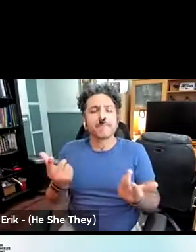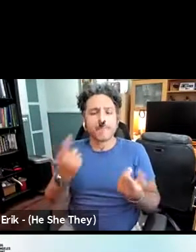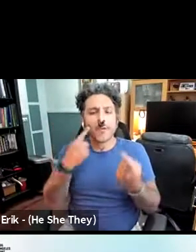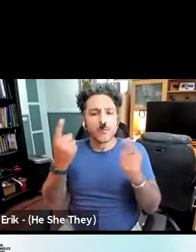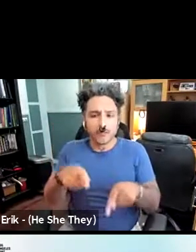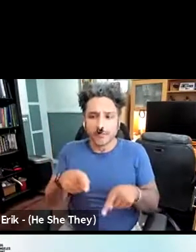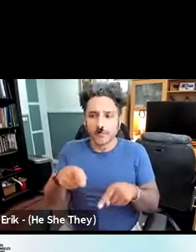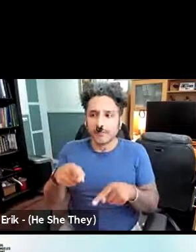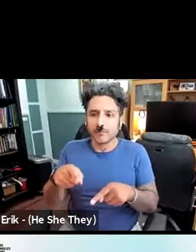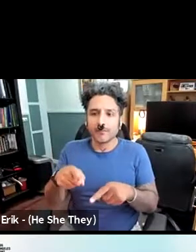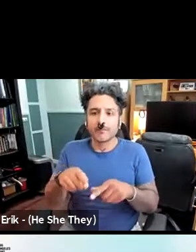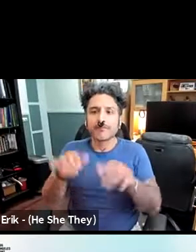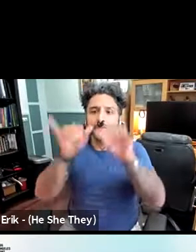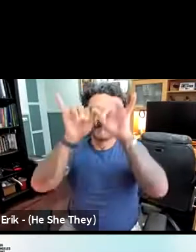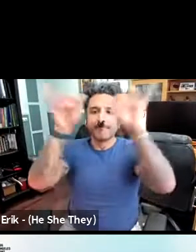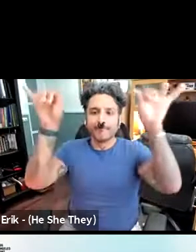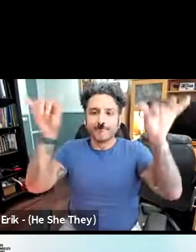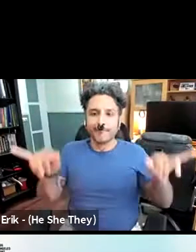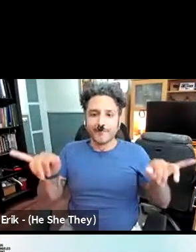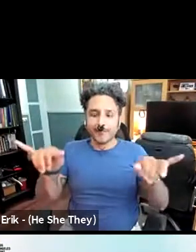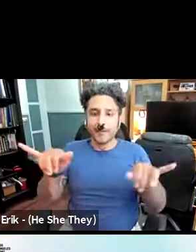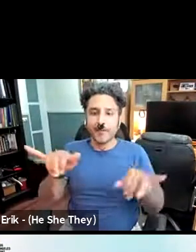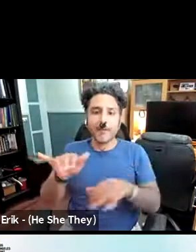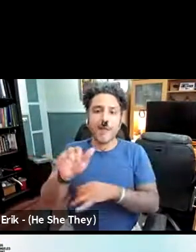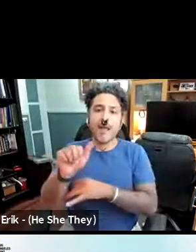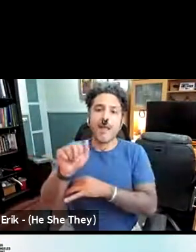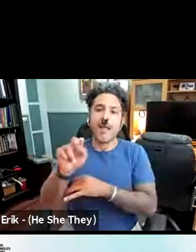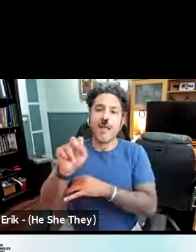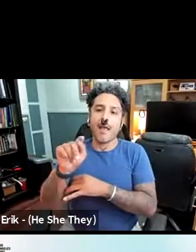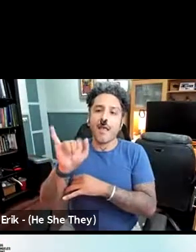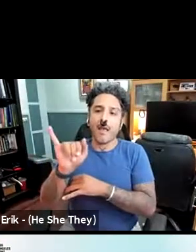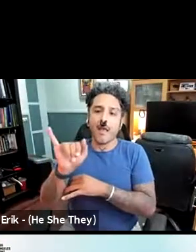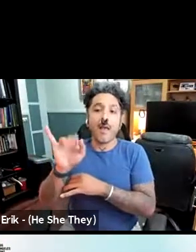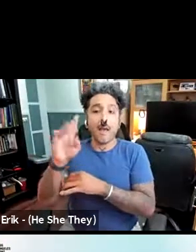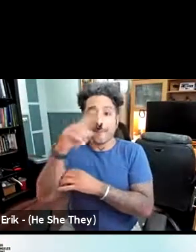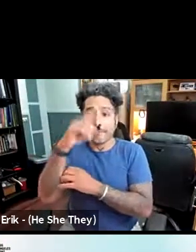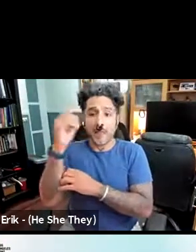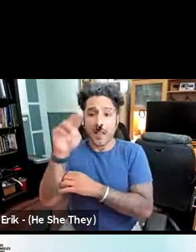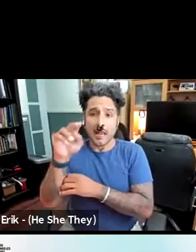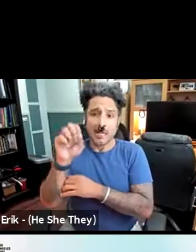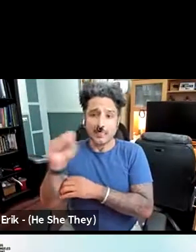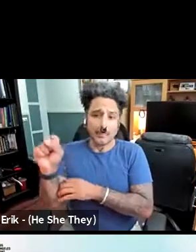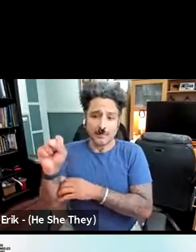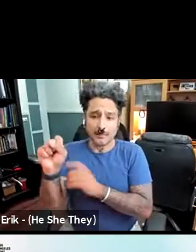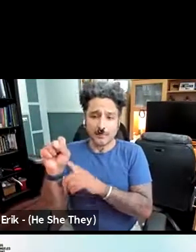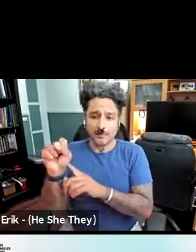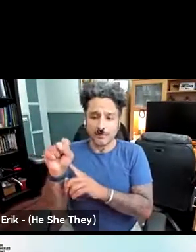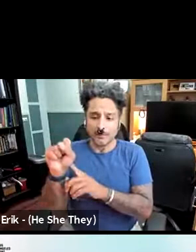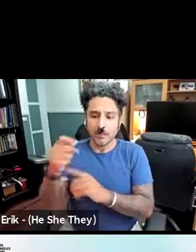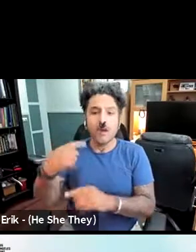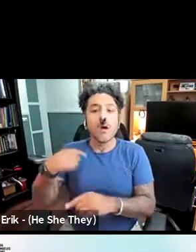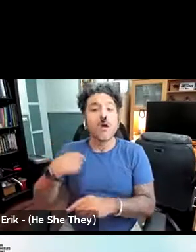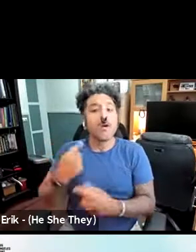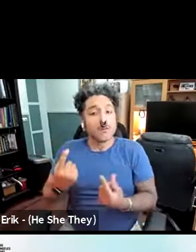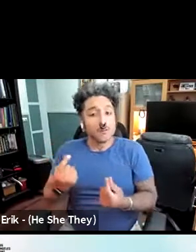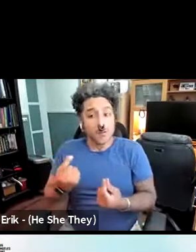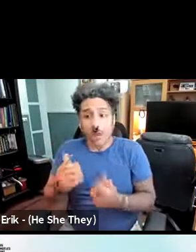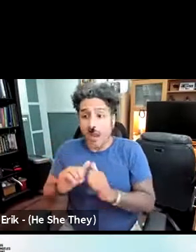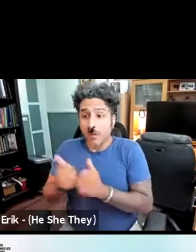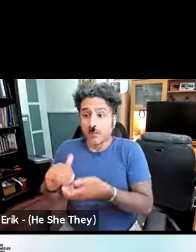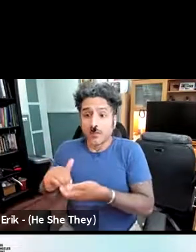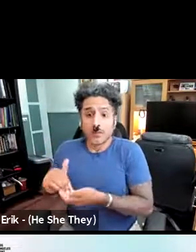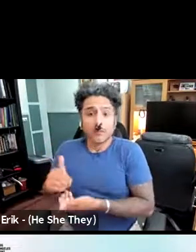operating under a system of anti-Blackness, right? And what that means is we're going to commit to getting each other through that, be that